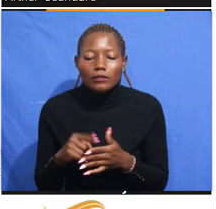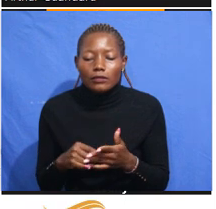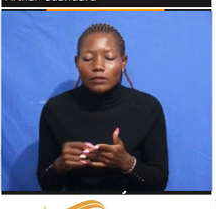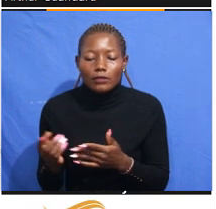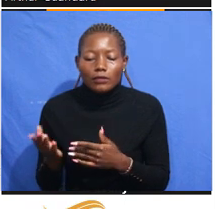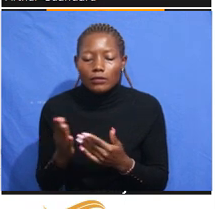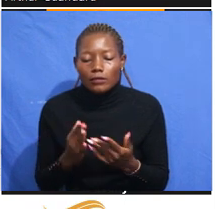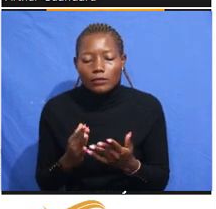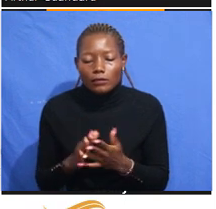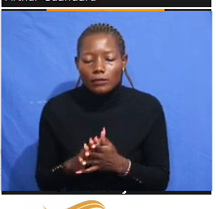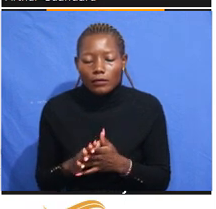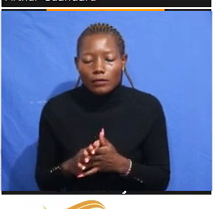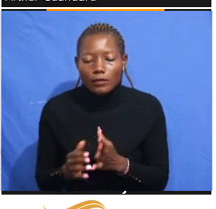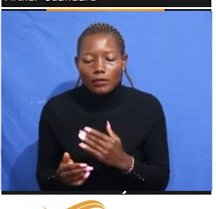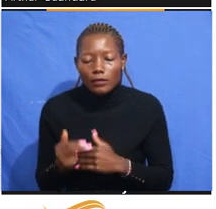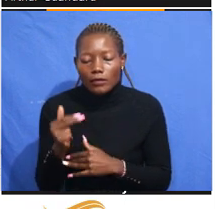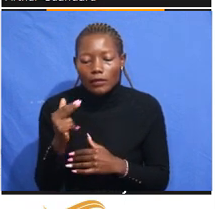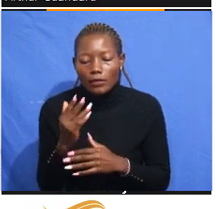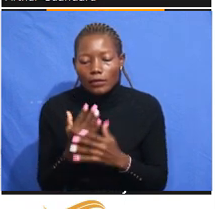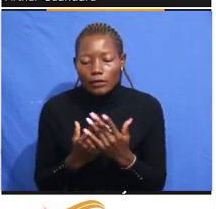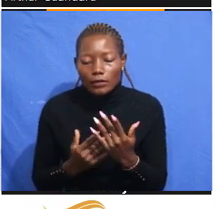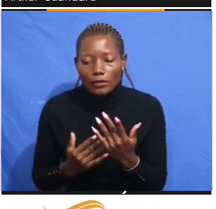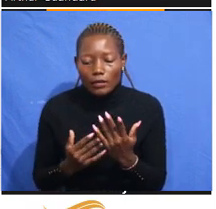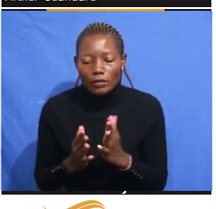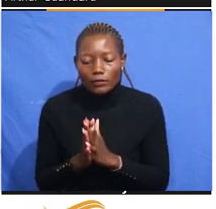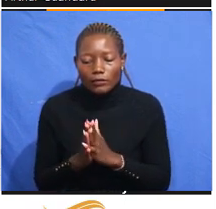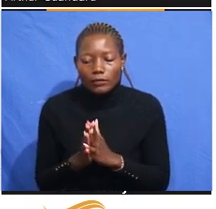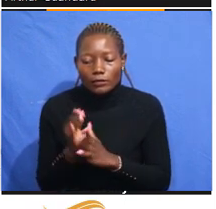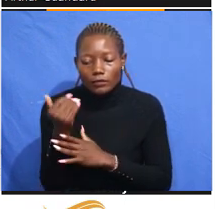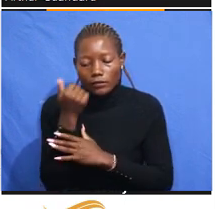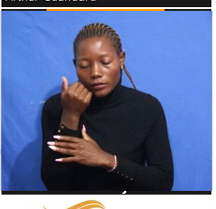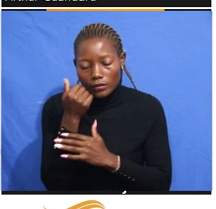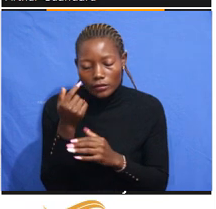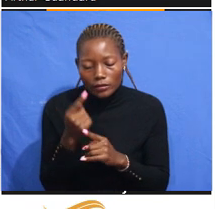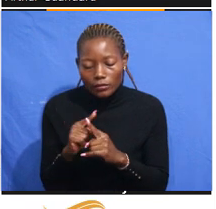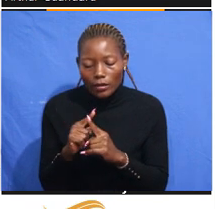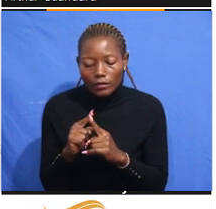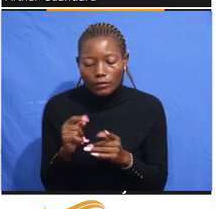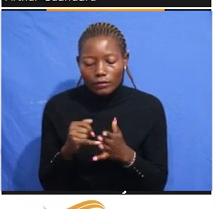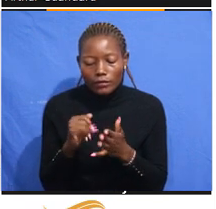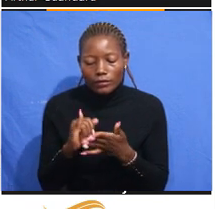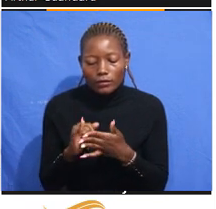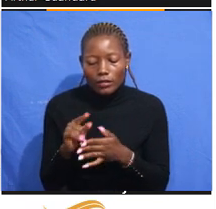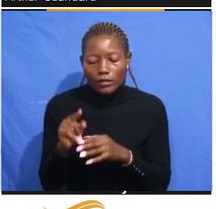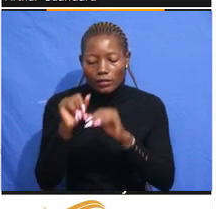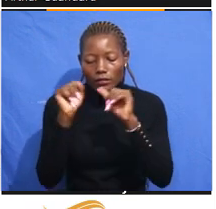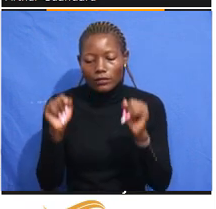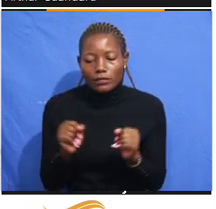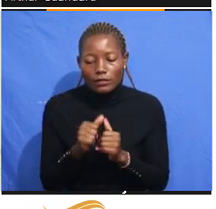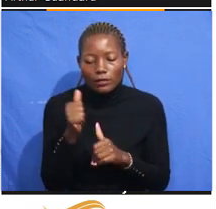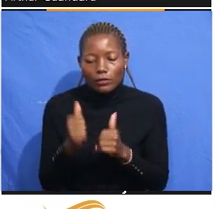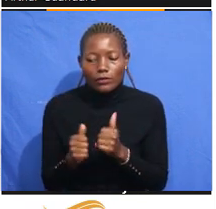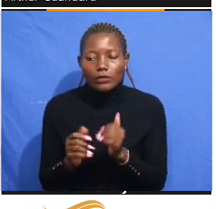high blood pressure and stuff like that. But it is a contractile thing. So it is that pressure system that is